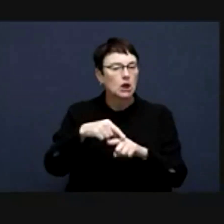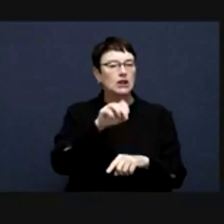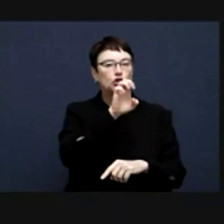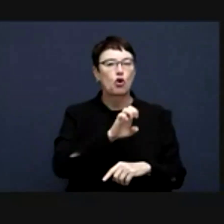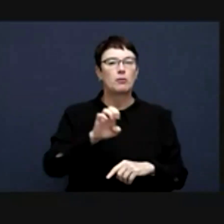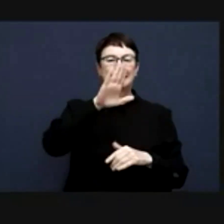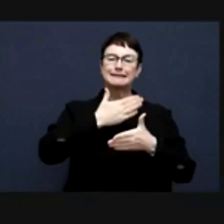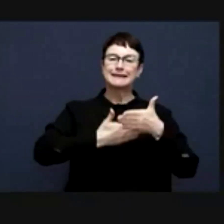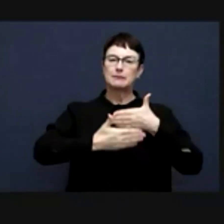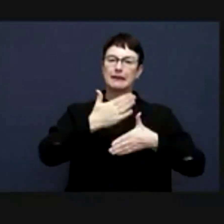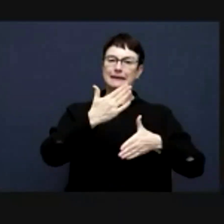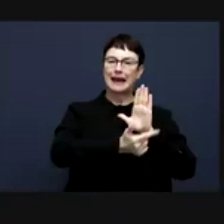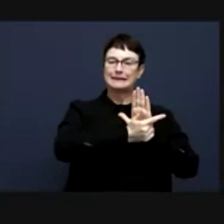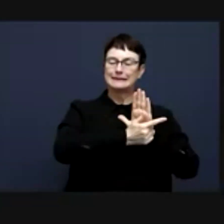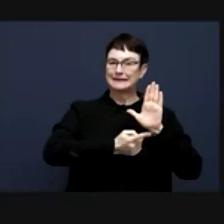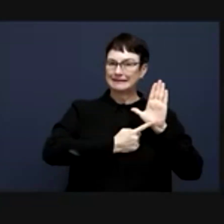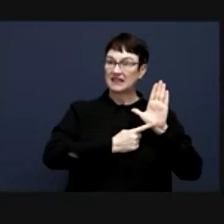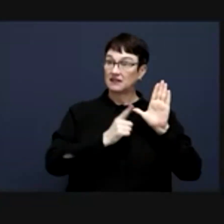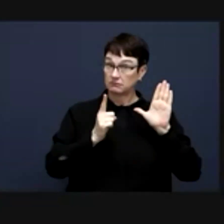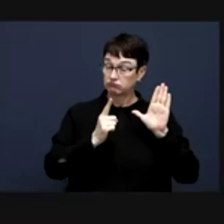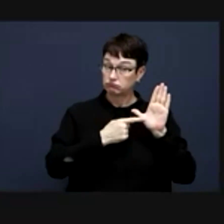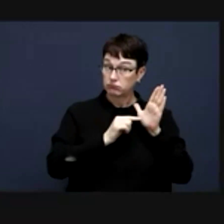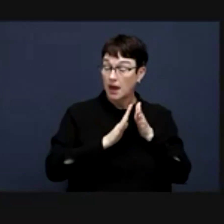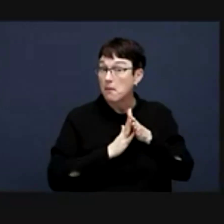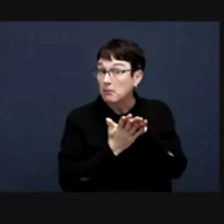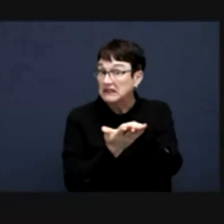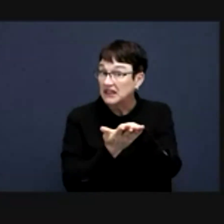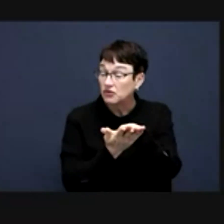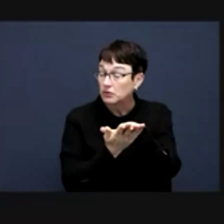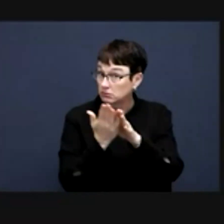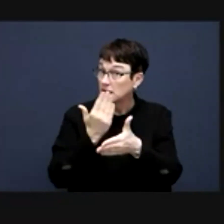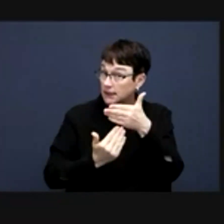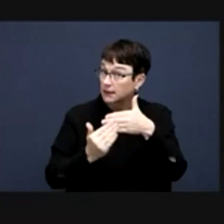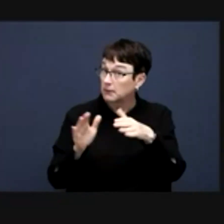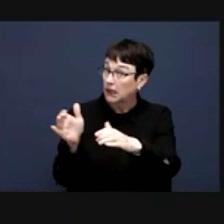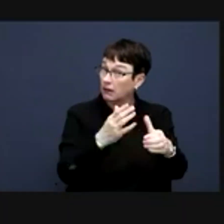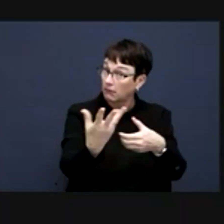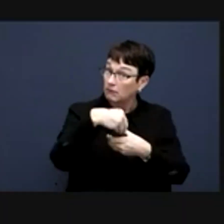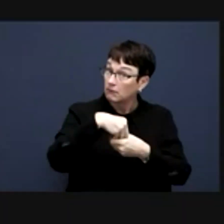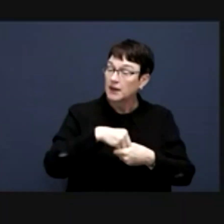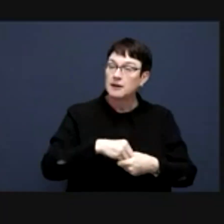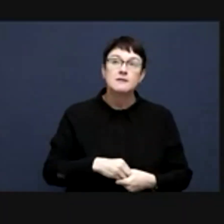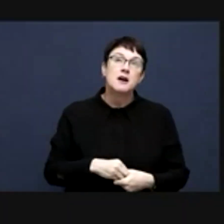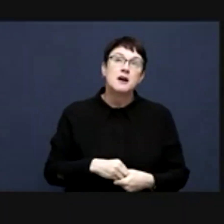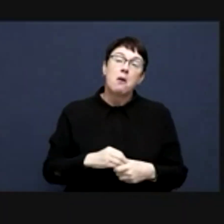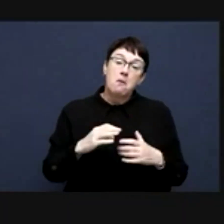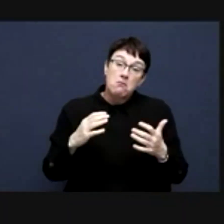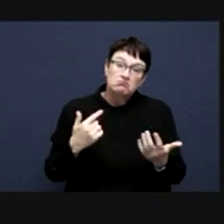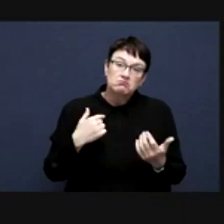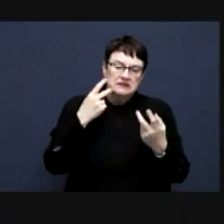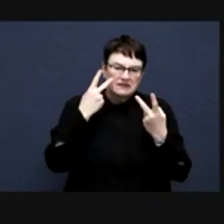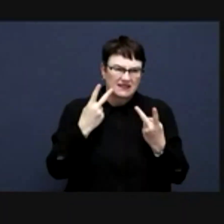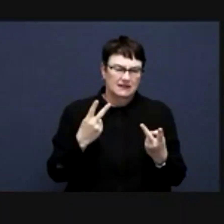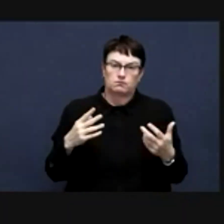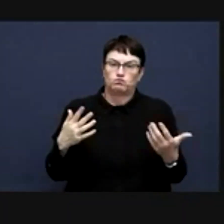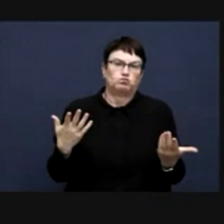We see that monitoring authorities have sometimes issues to identify what to monitor. And